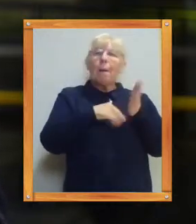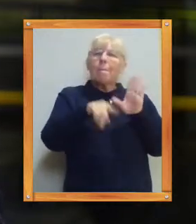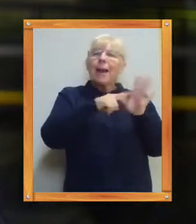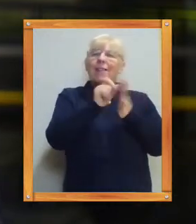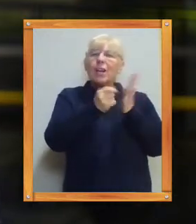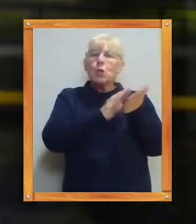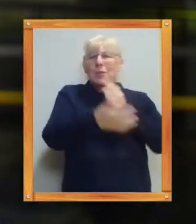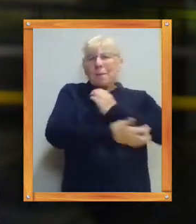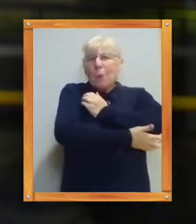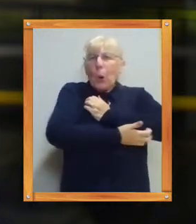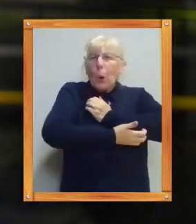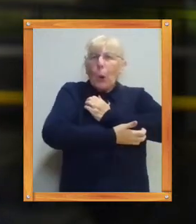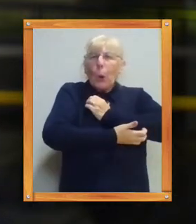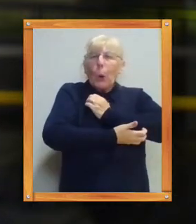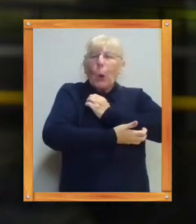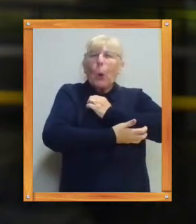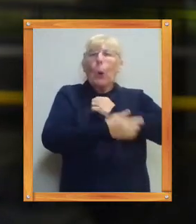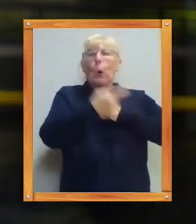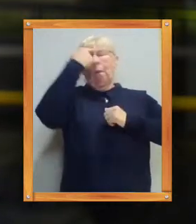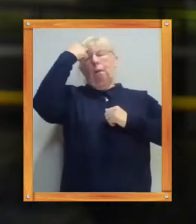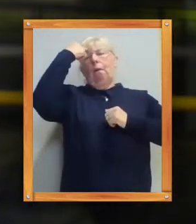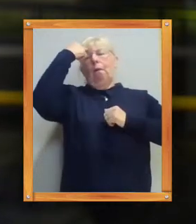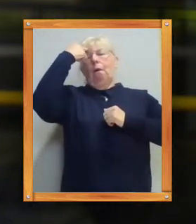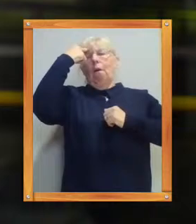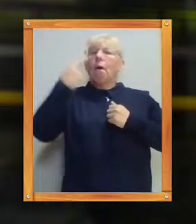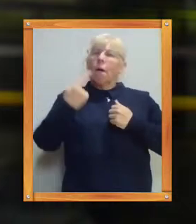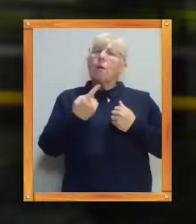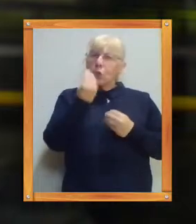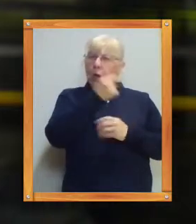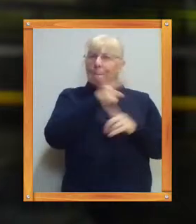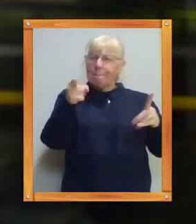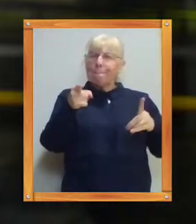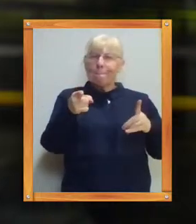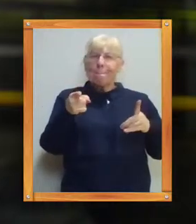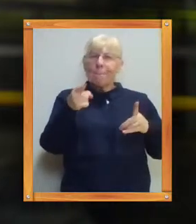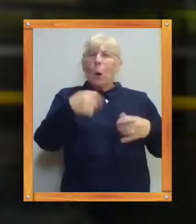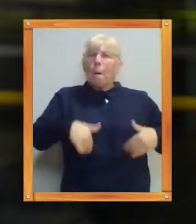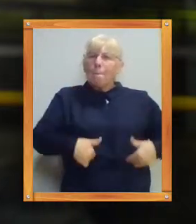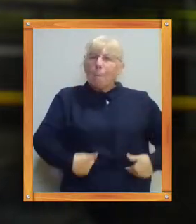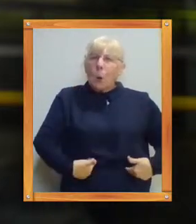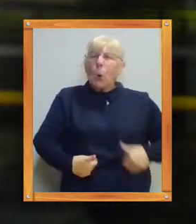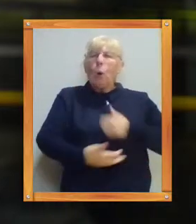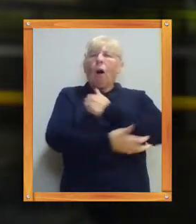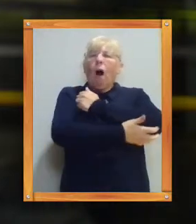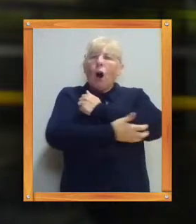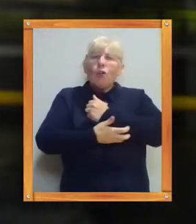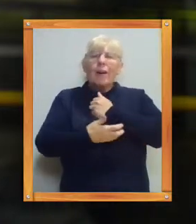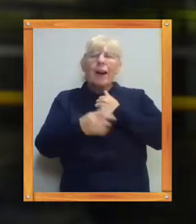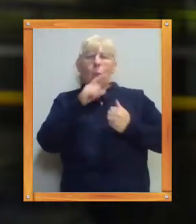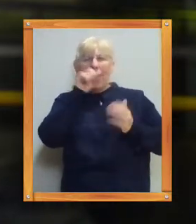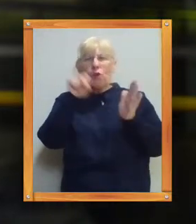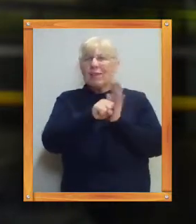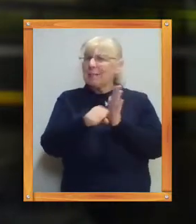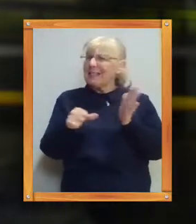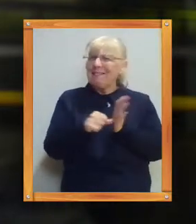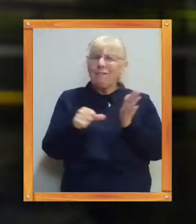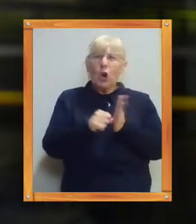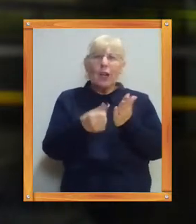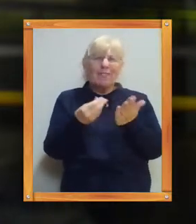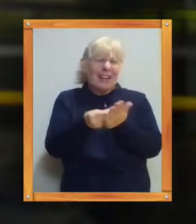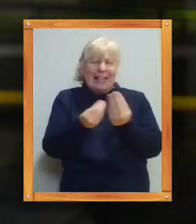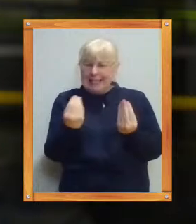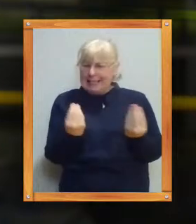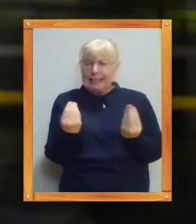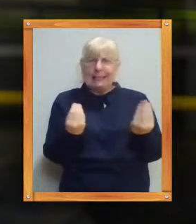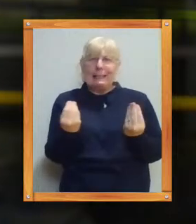is a trying time, those who will be poor and hungry and unsure of their financial future. May the coming of